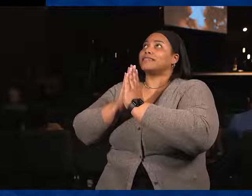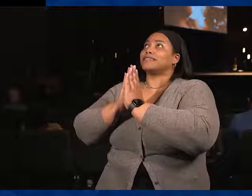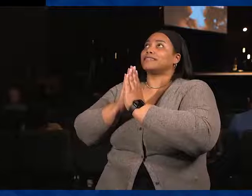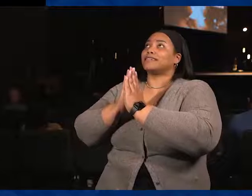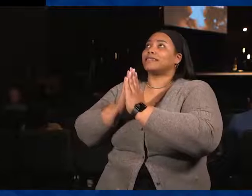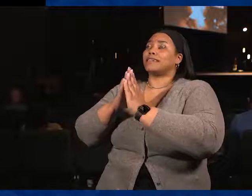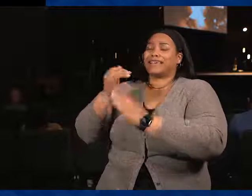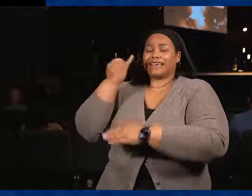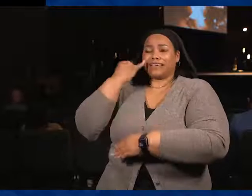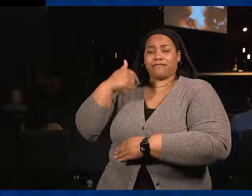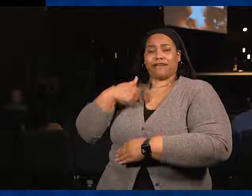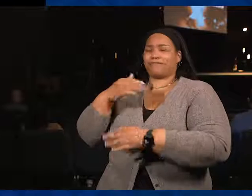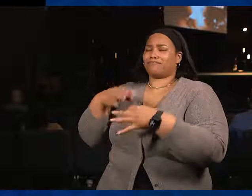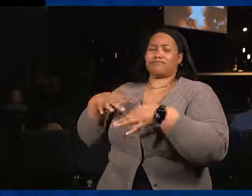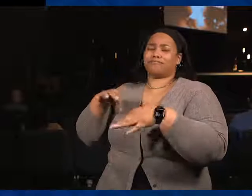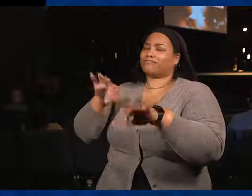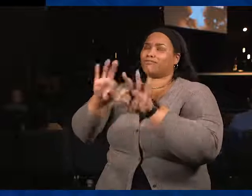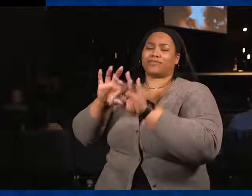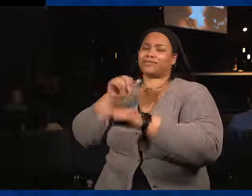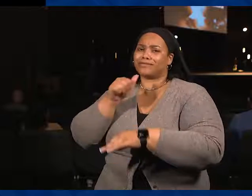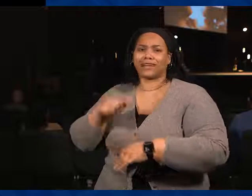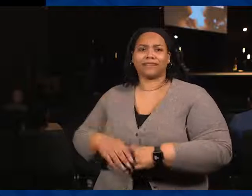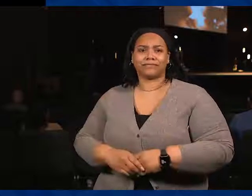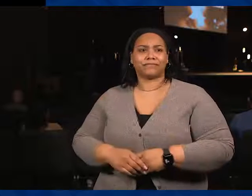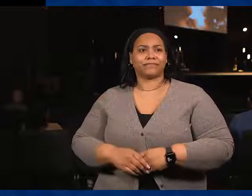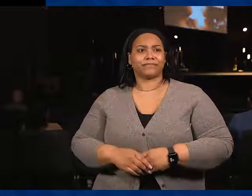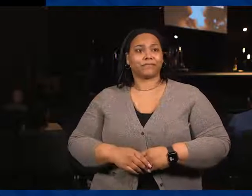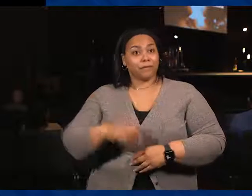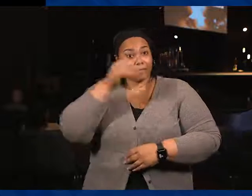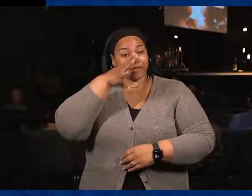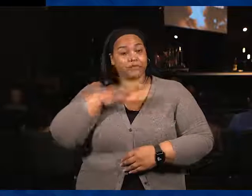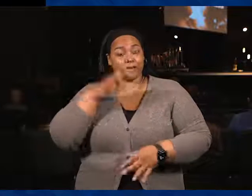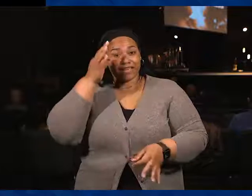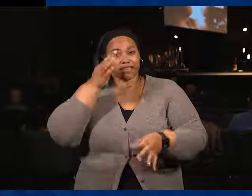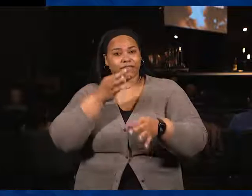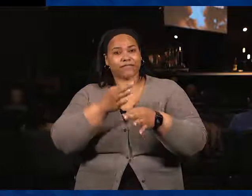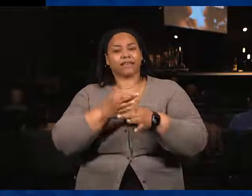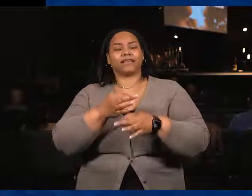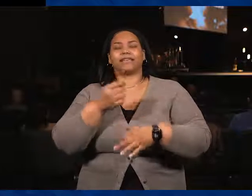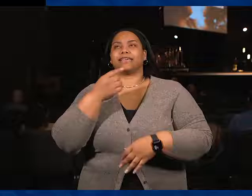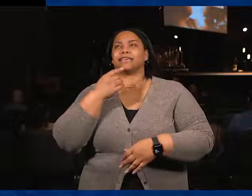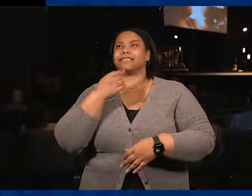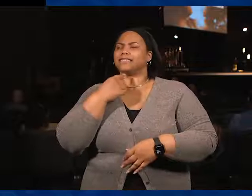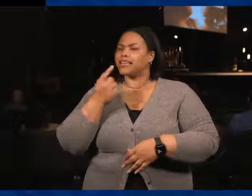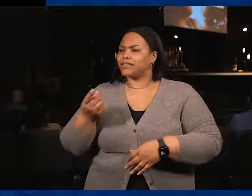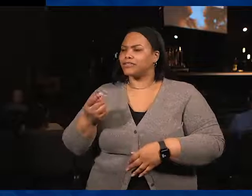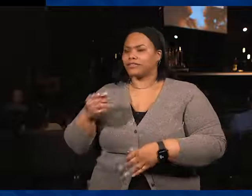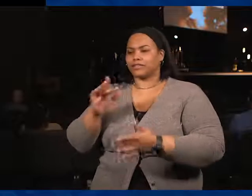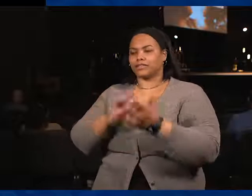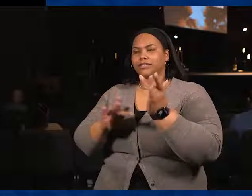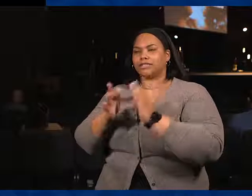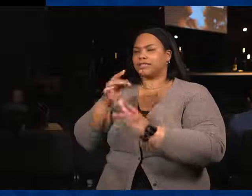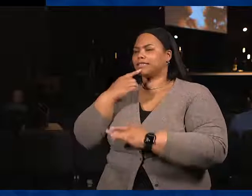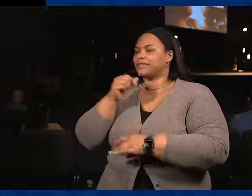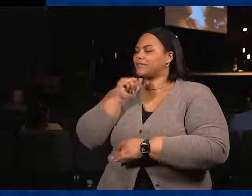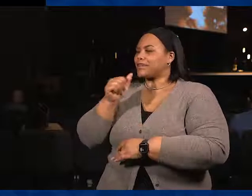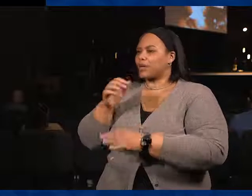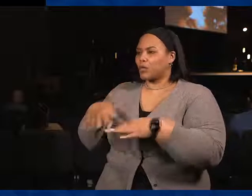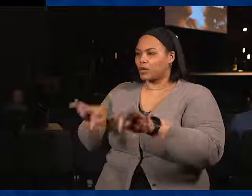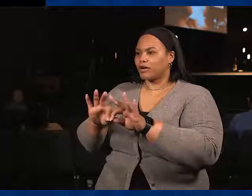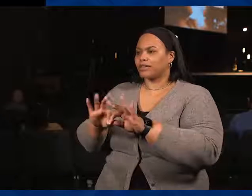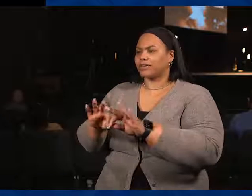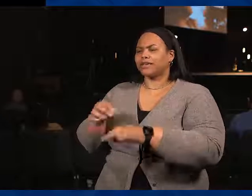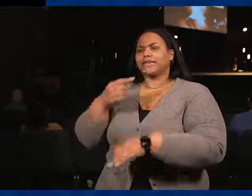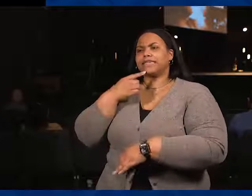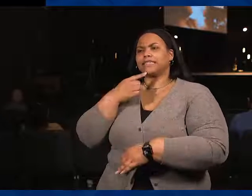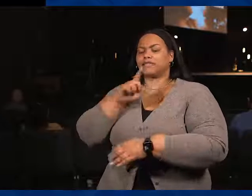the third thing that makes this man's faith so great is when he tells Jesus, I'm unworthy. Look at what he says.